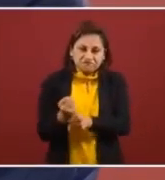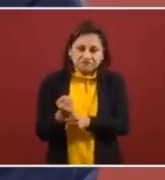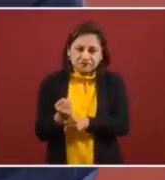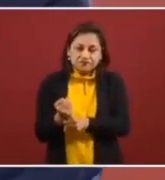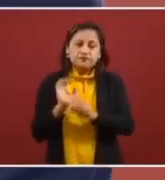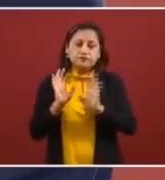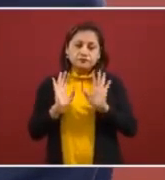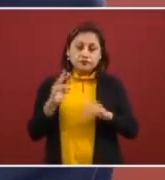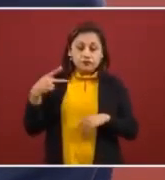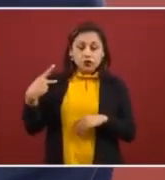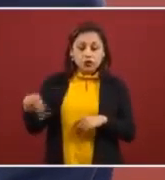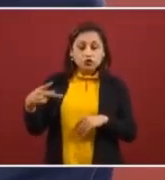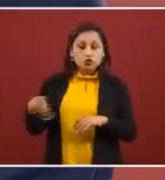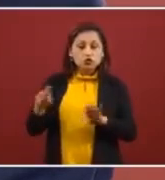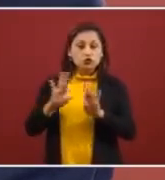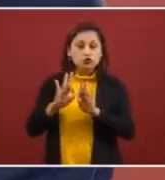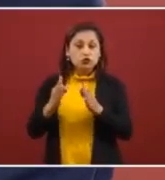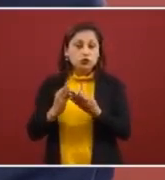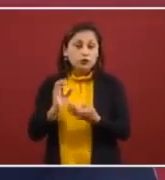opposing party with their strategy,